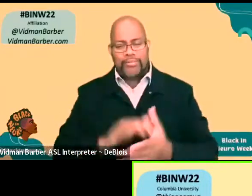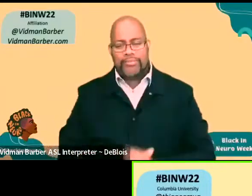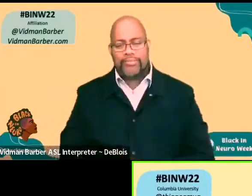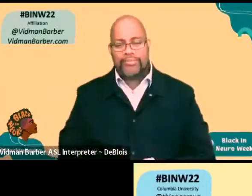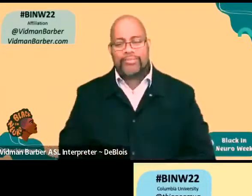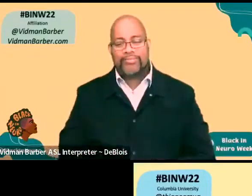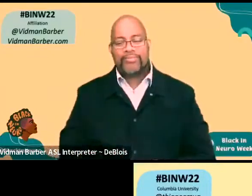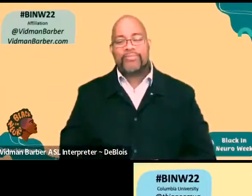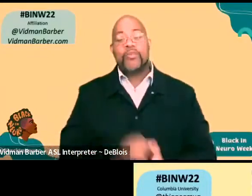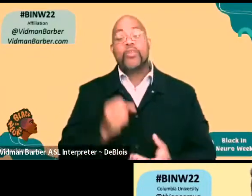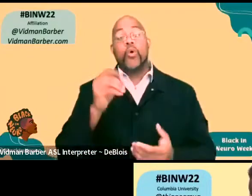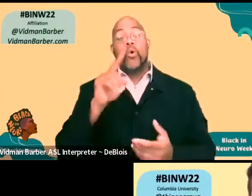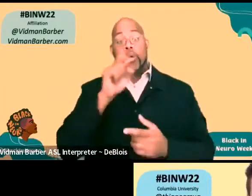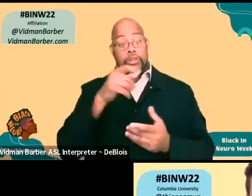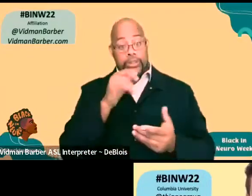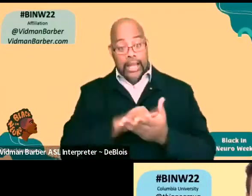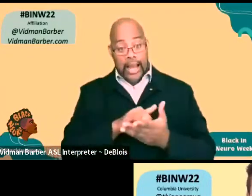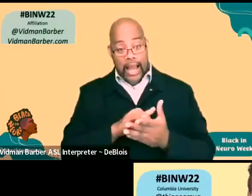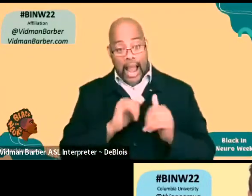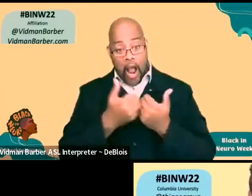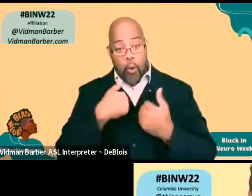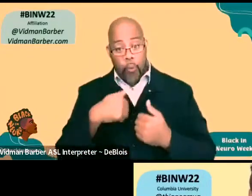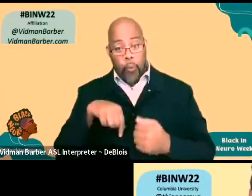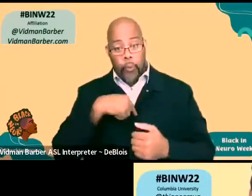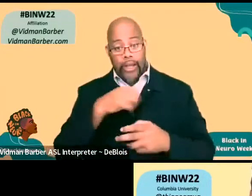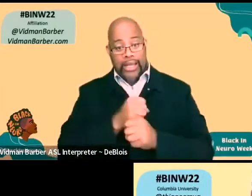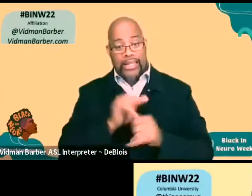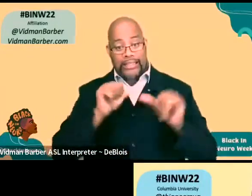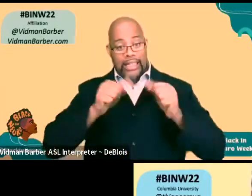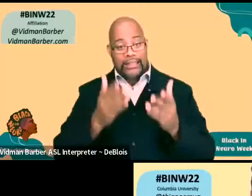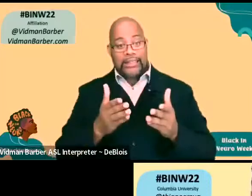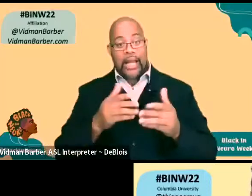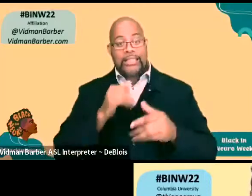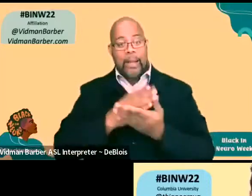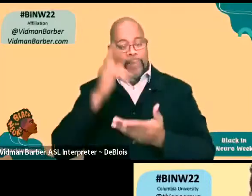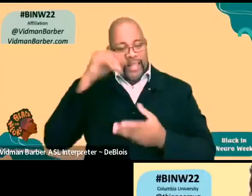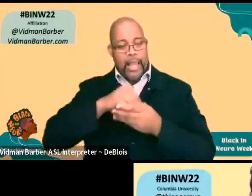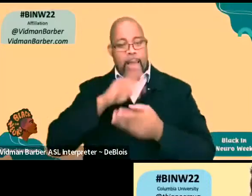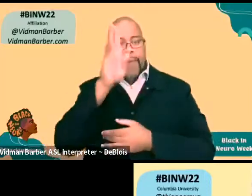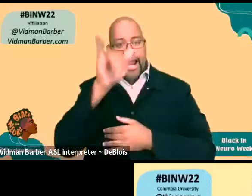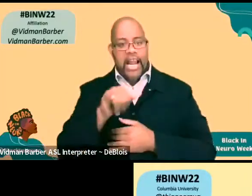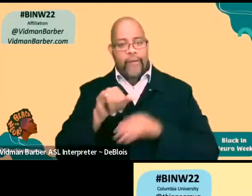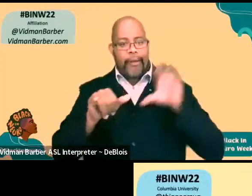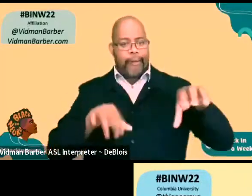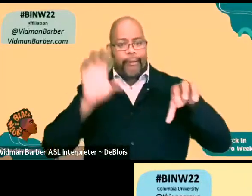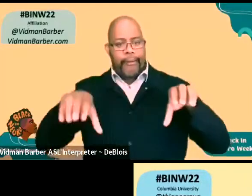Oh, okay. So the question is, how do we get scientists to stop thinking in the binary?